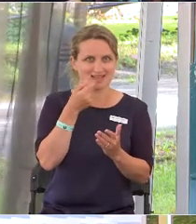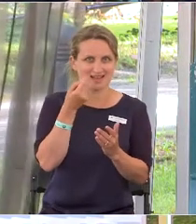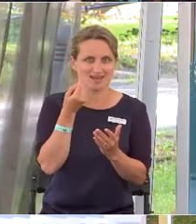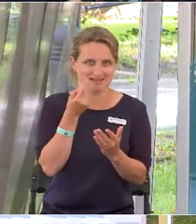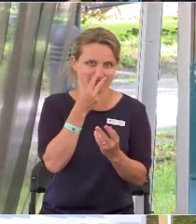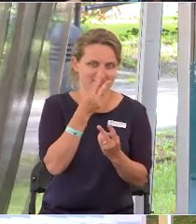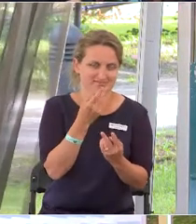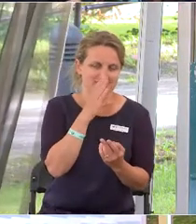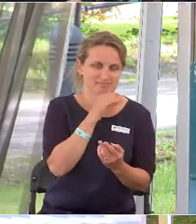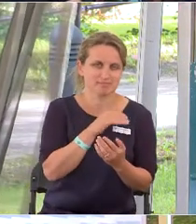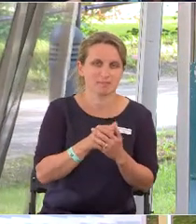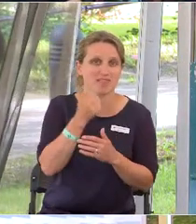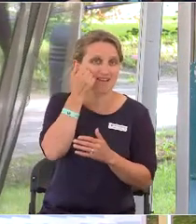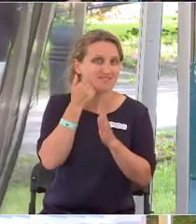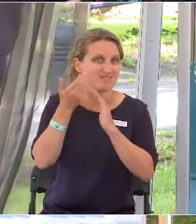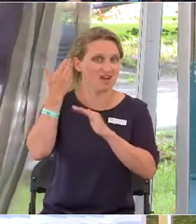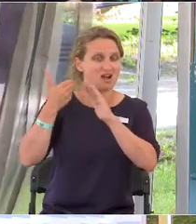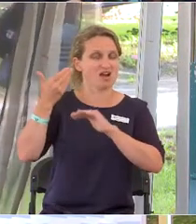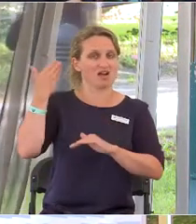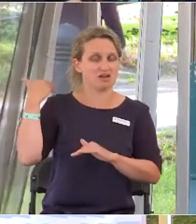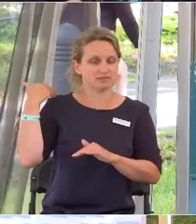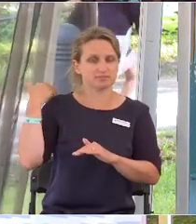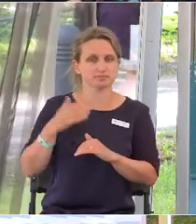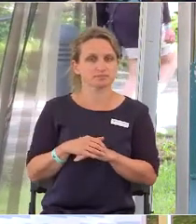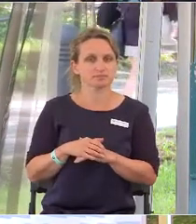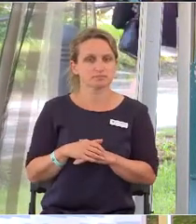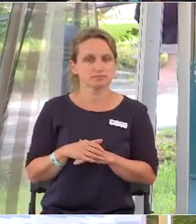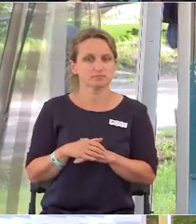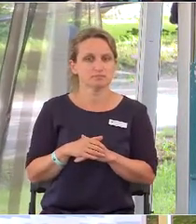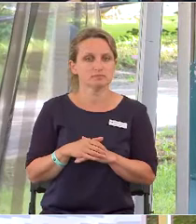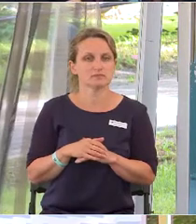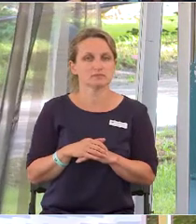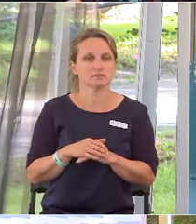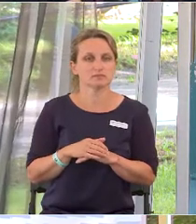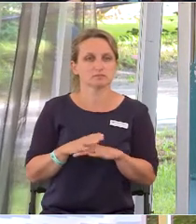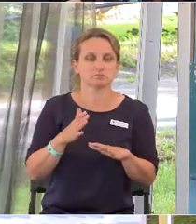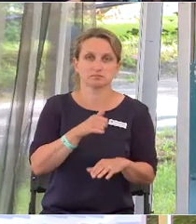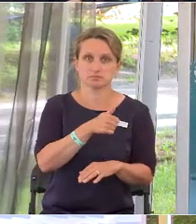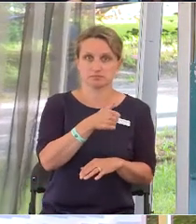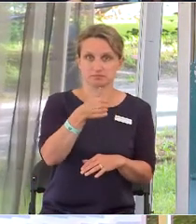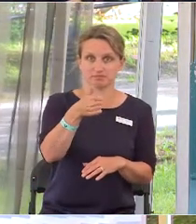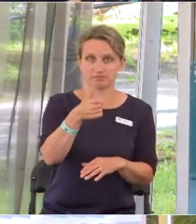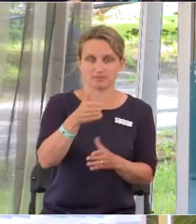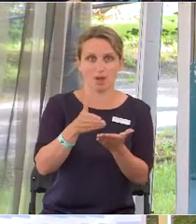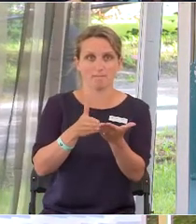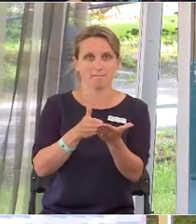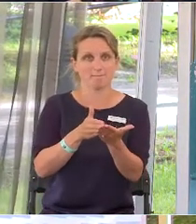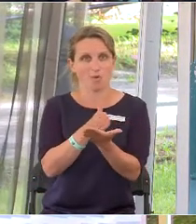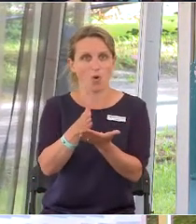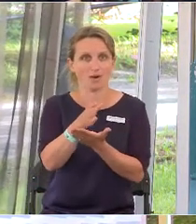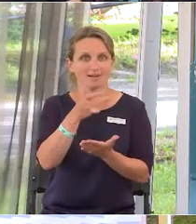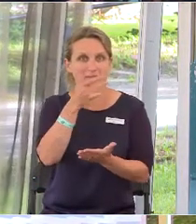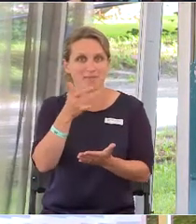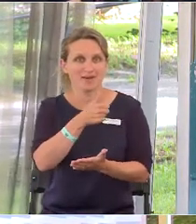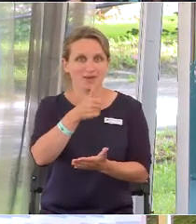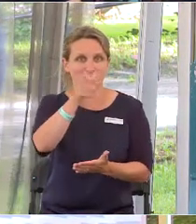We can see that. So in old times, when you were the leader of the political party and you had a meeting